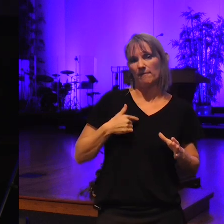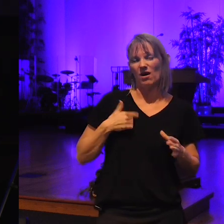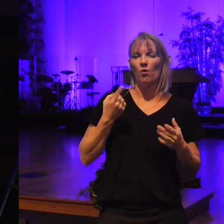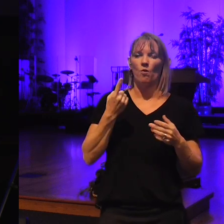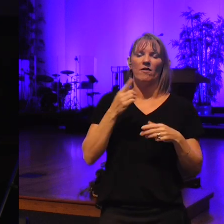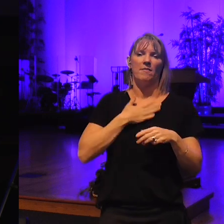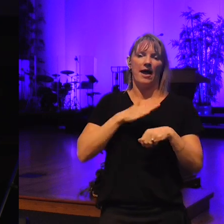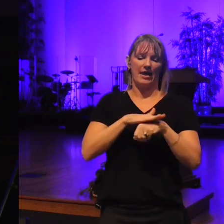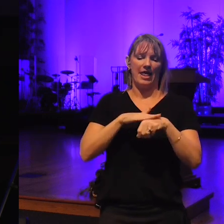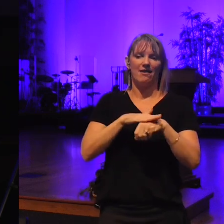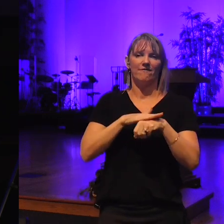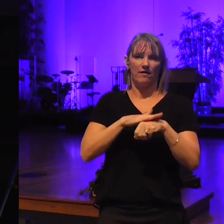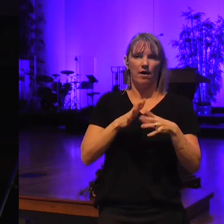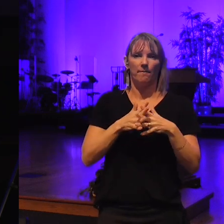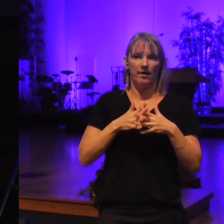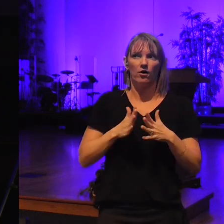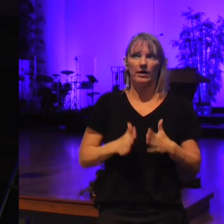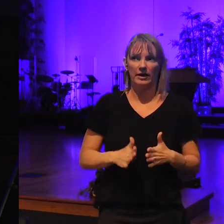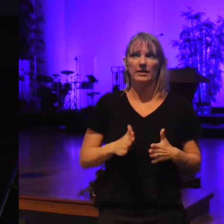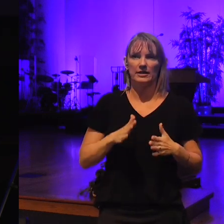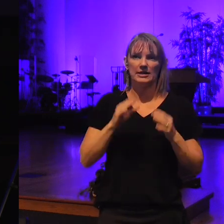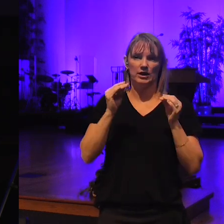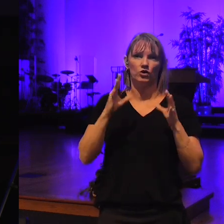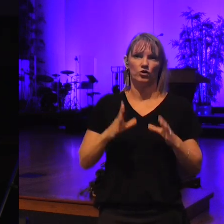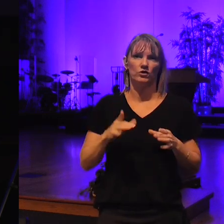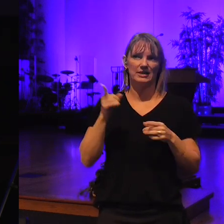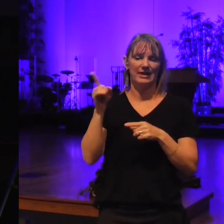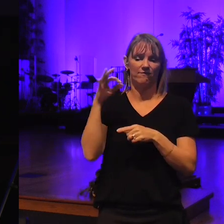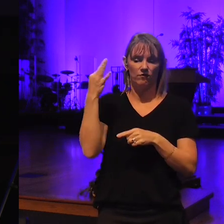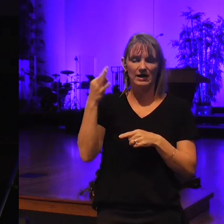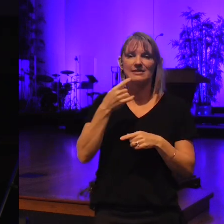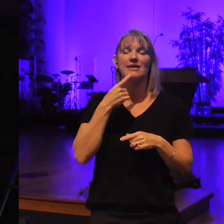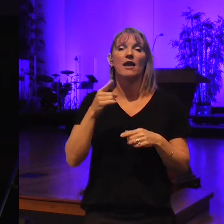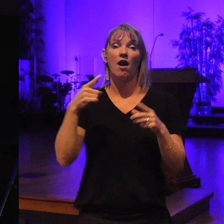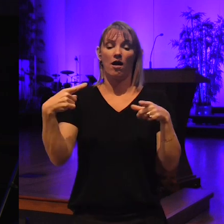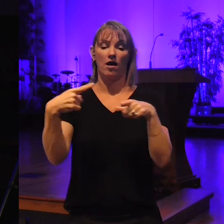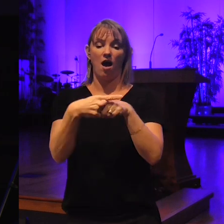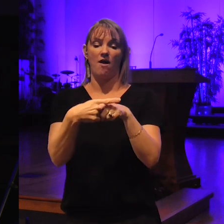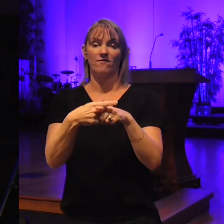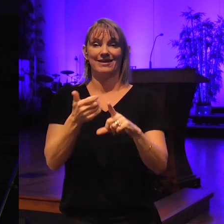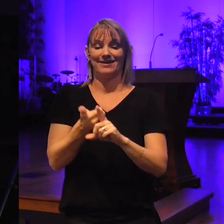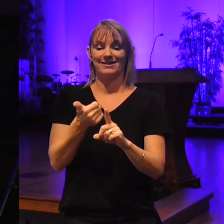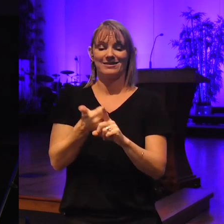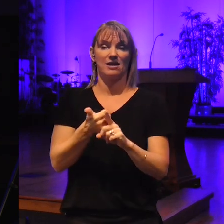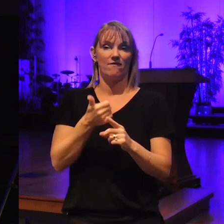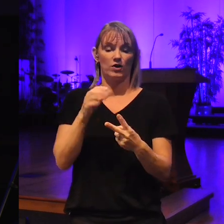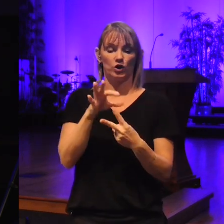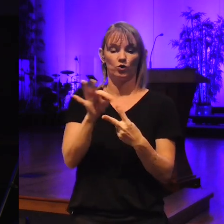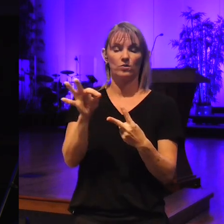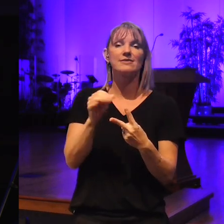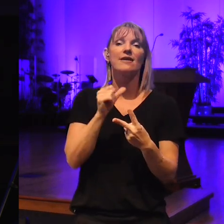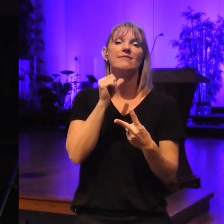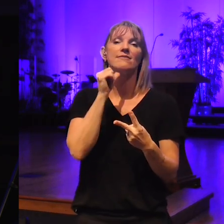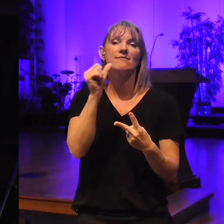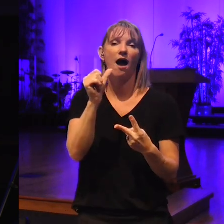my Native American blessed teachers and friends. He said, conflict is a choice not to love.